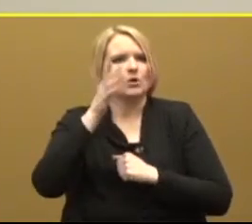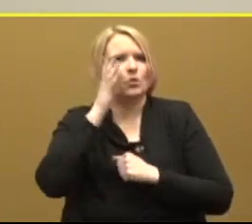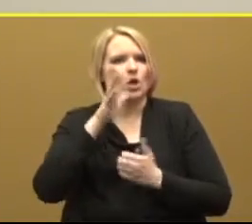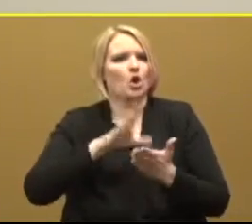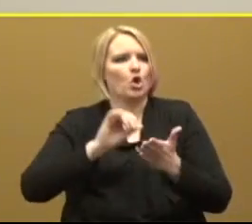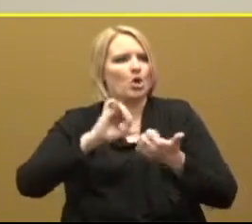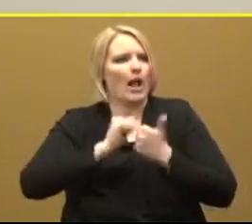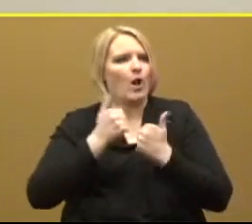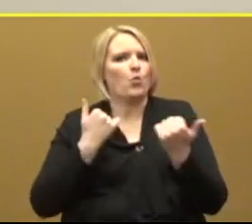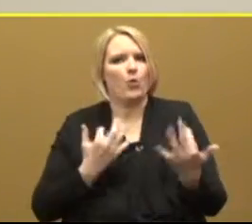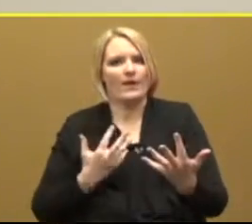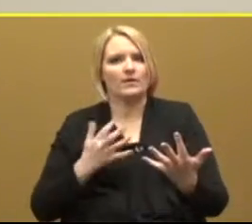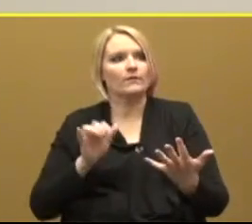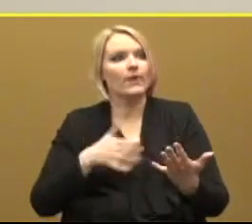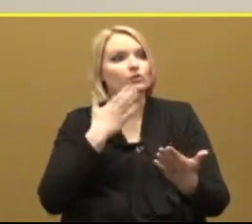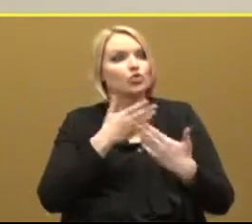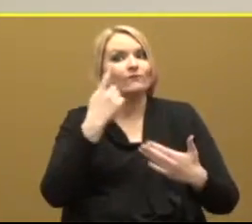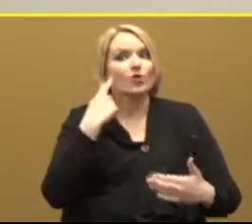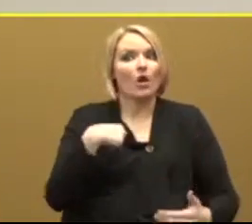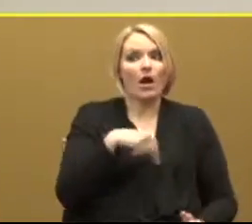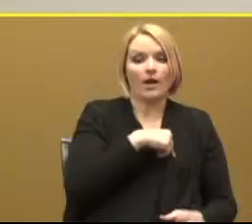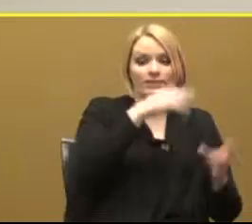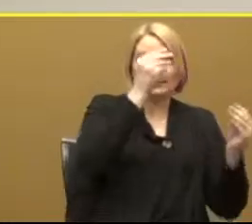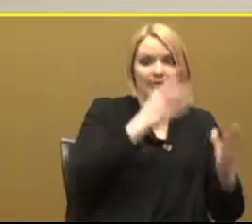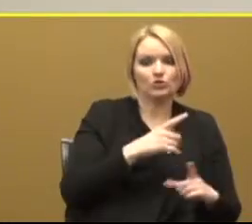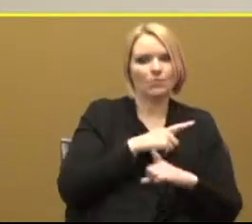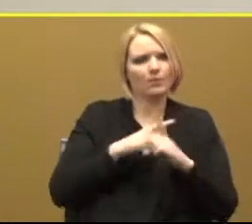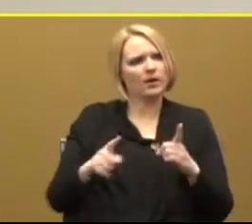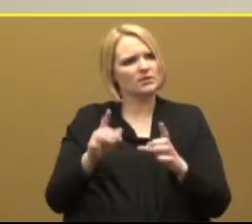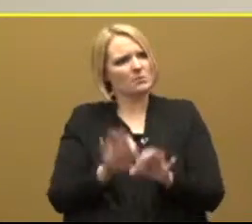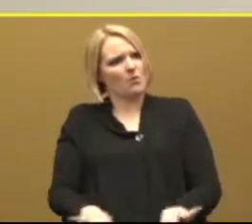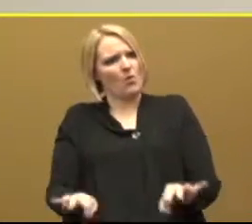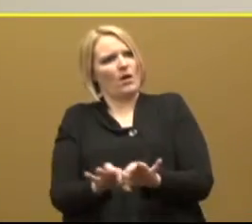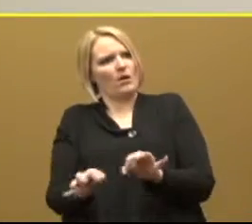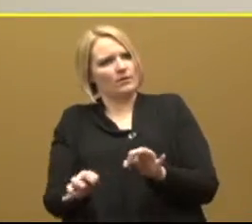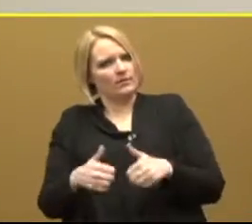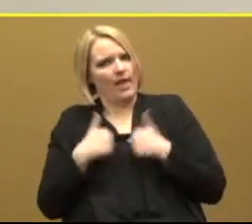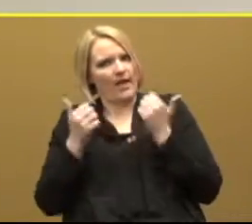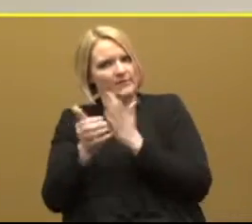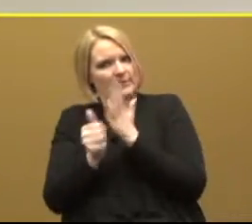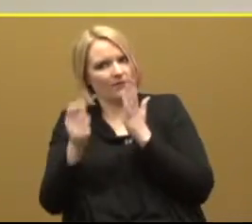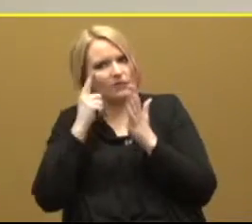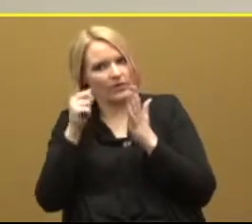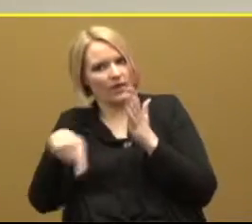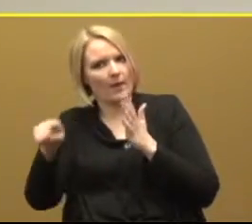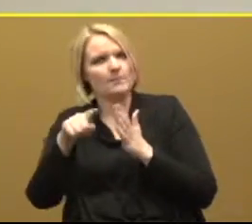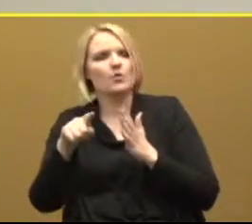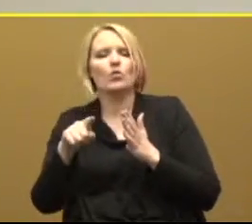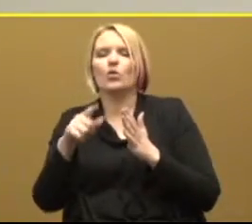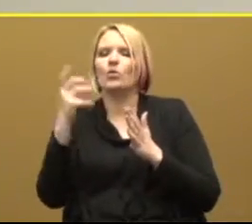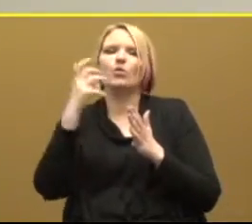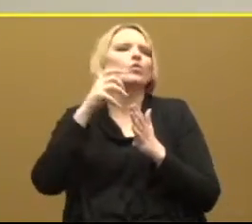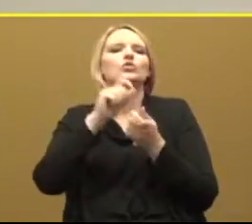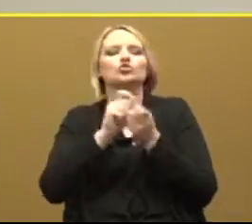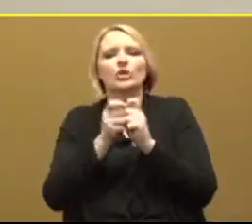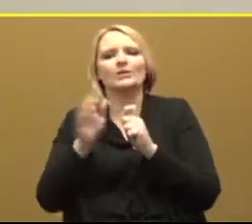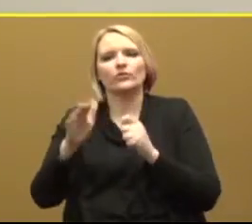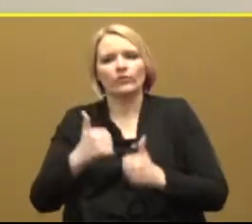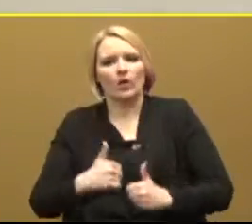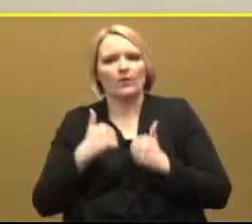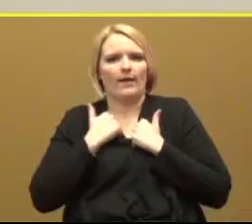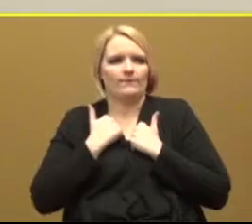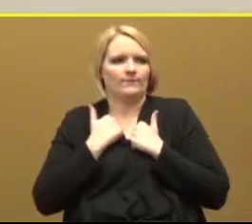wait. It's good for us as teachers. It's a very important life skill, and it was life-changing for these